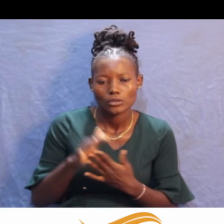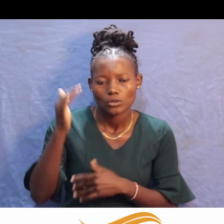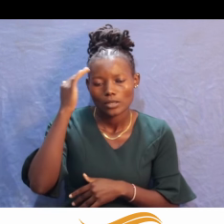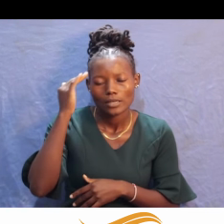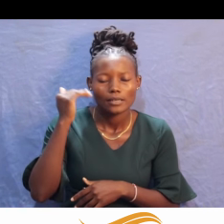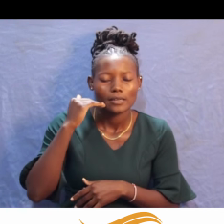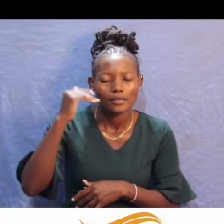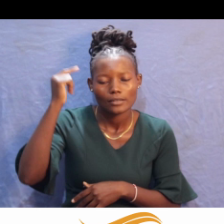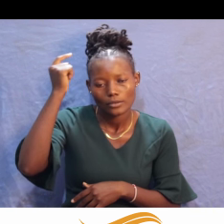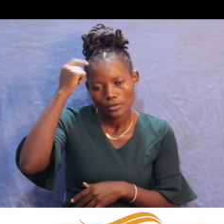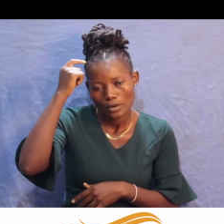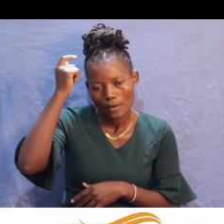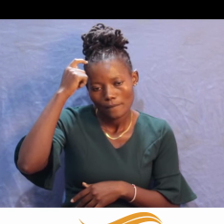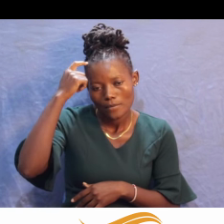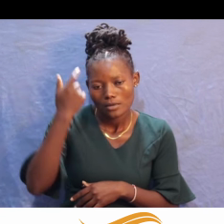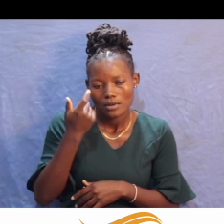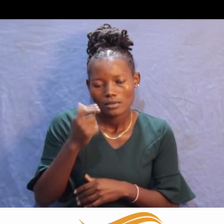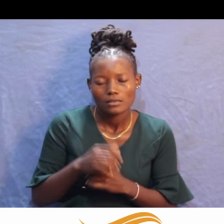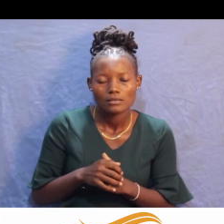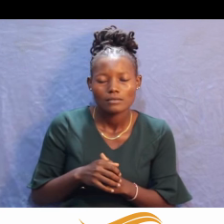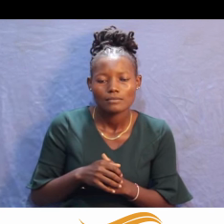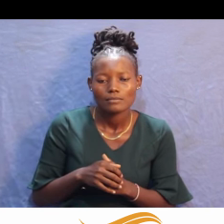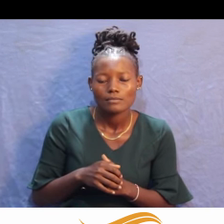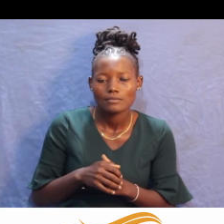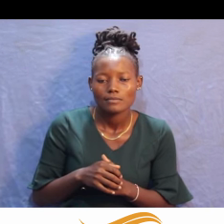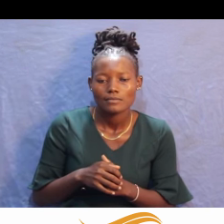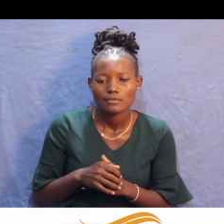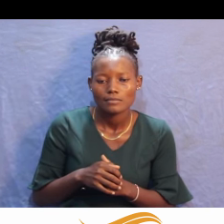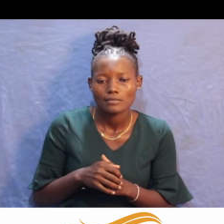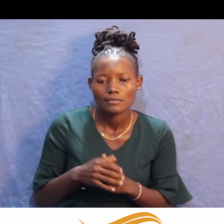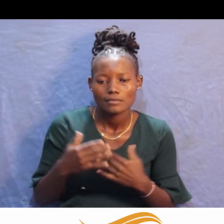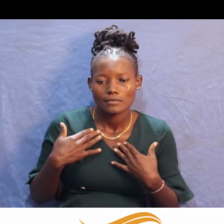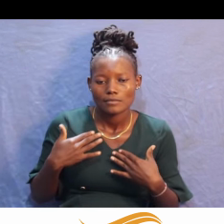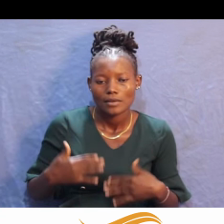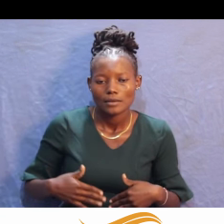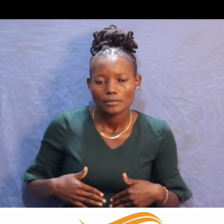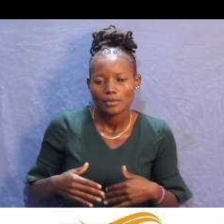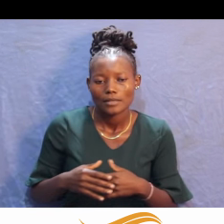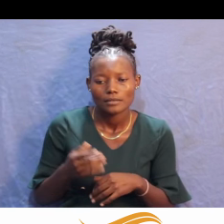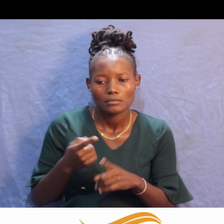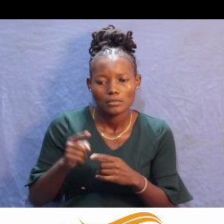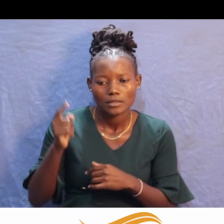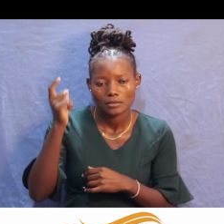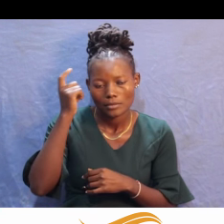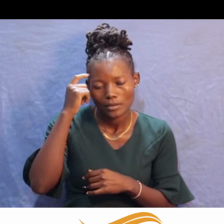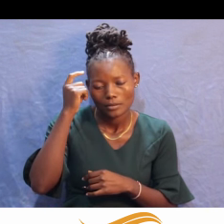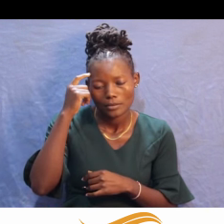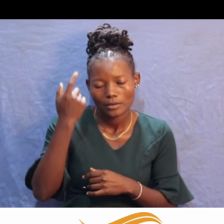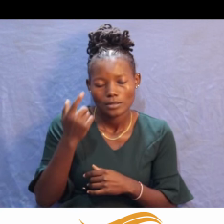brain. So I run many miles where my body's depleted, but my brain will bring me in.